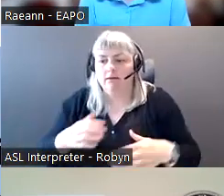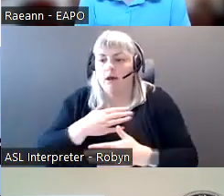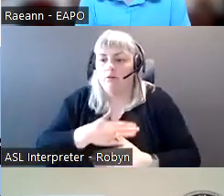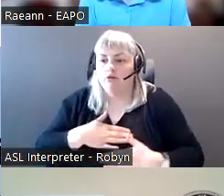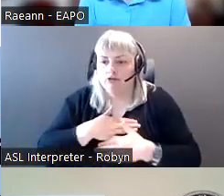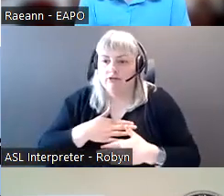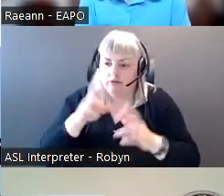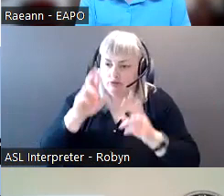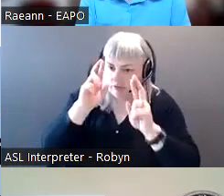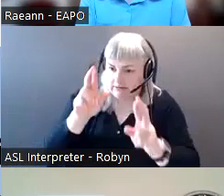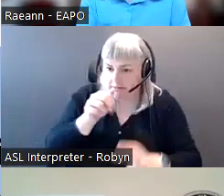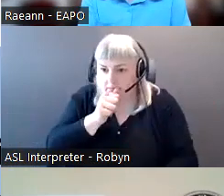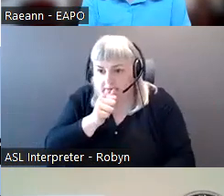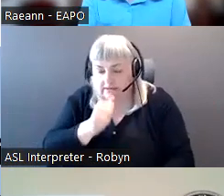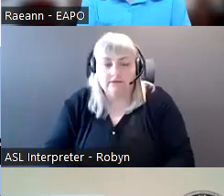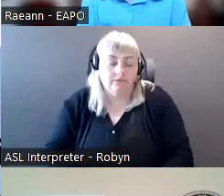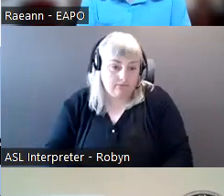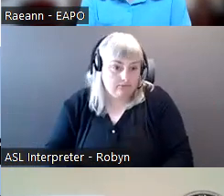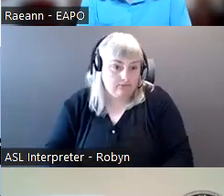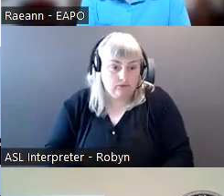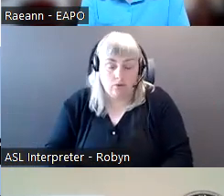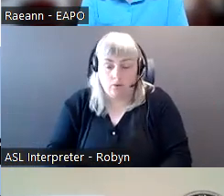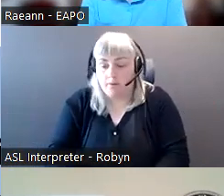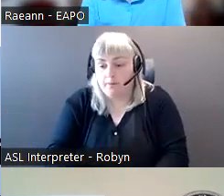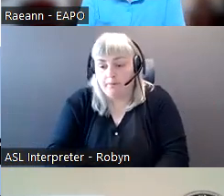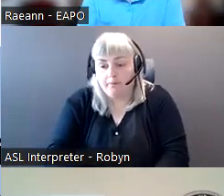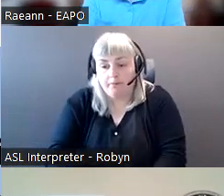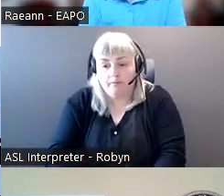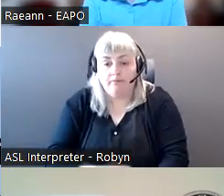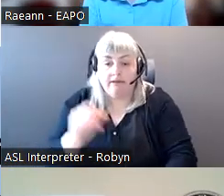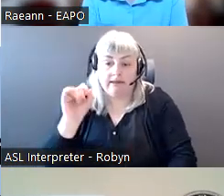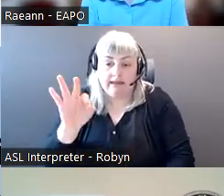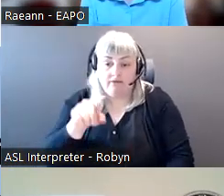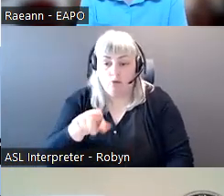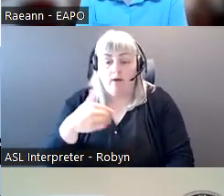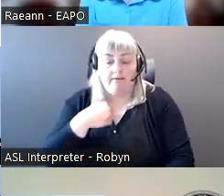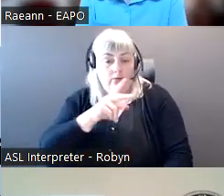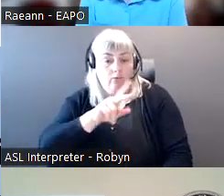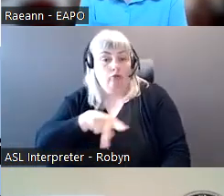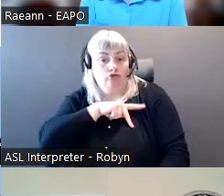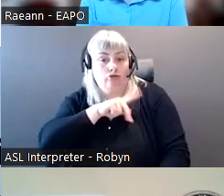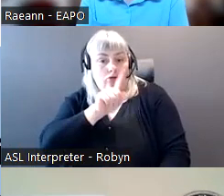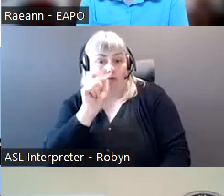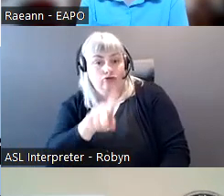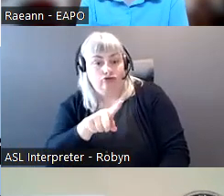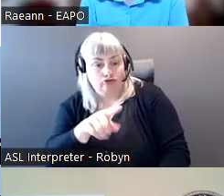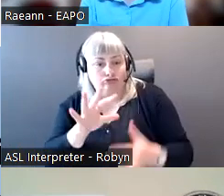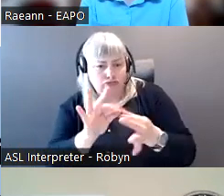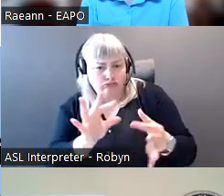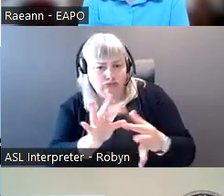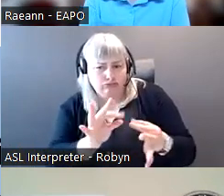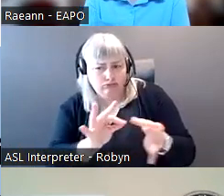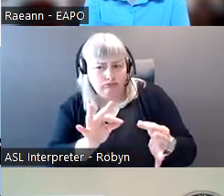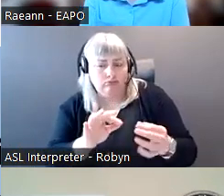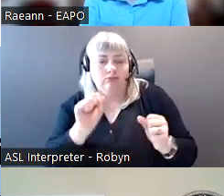respect your privacy. So if you have a specific question and related to a personal matter, please feel free to reach out